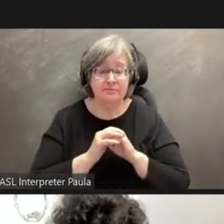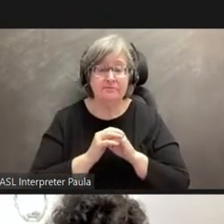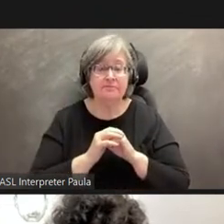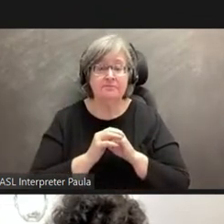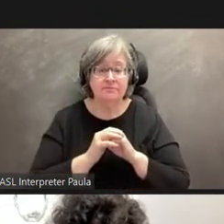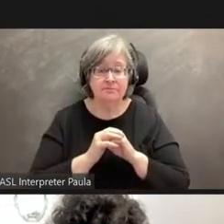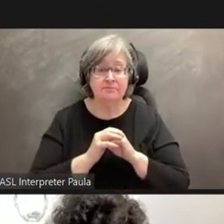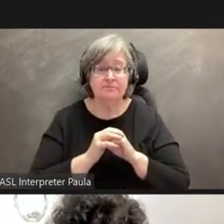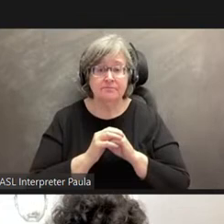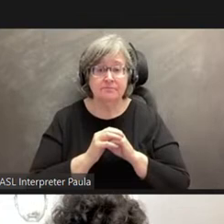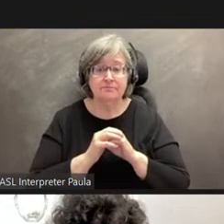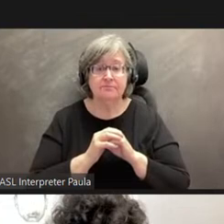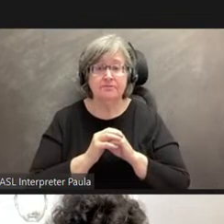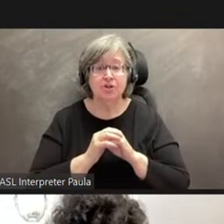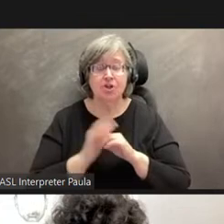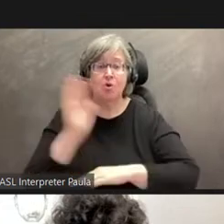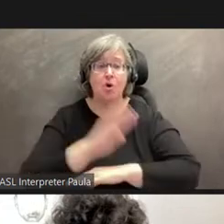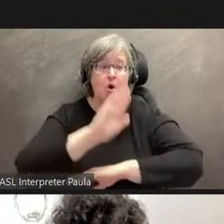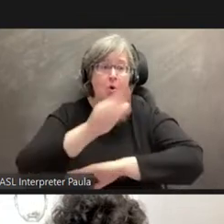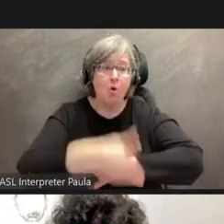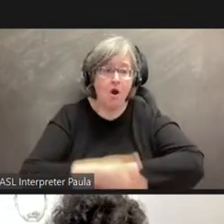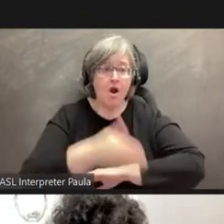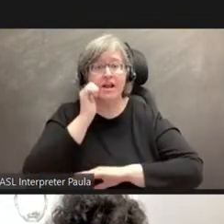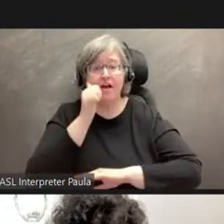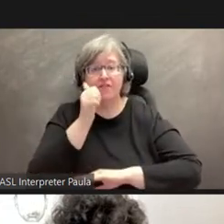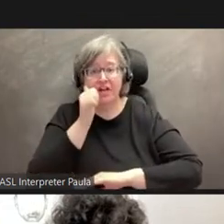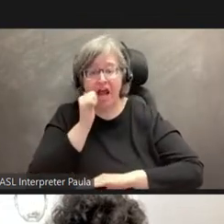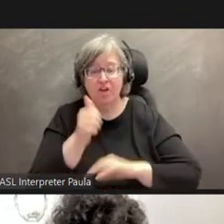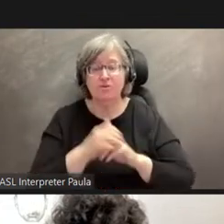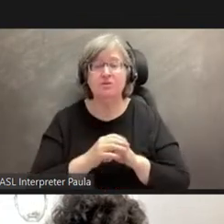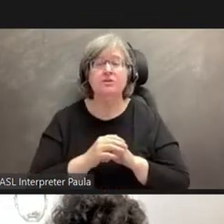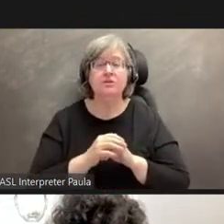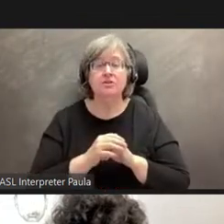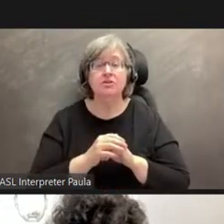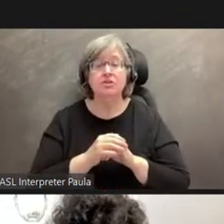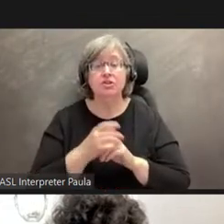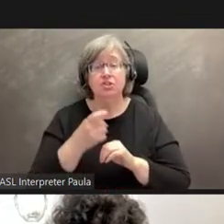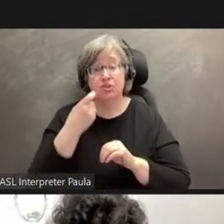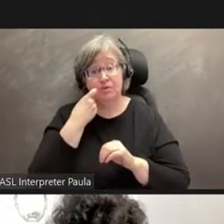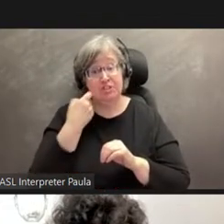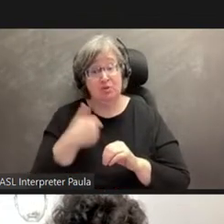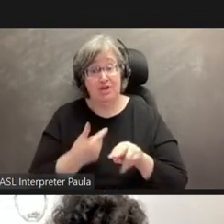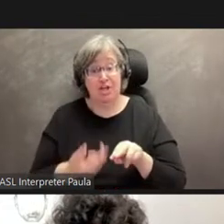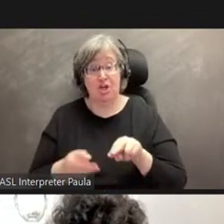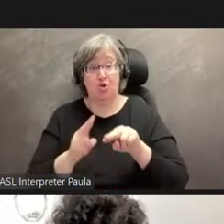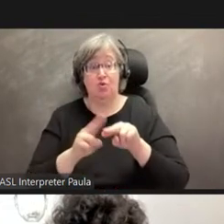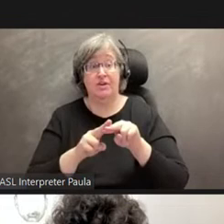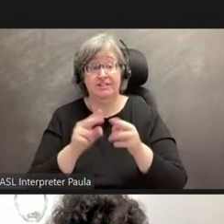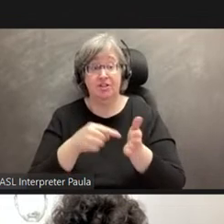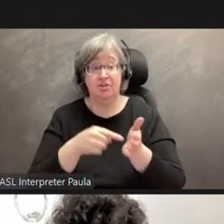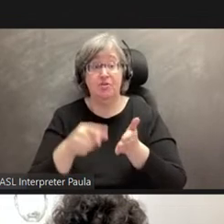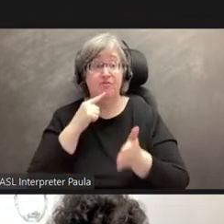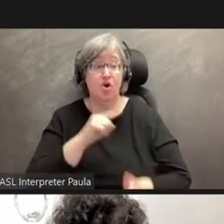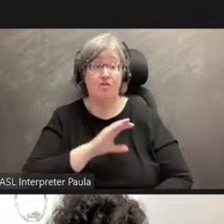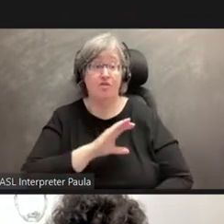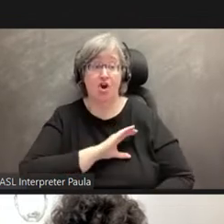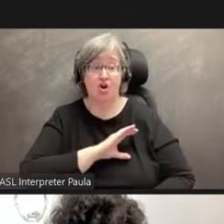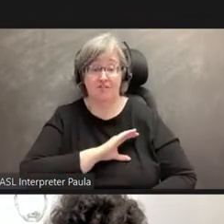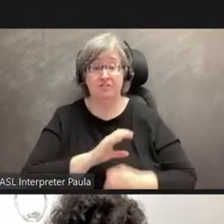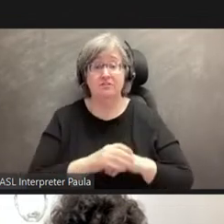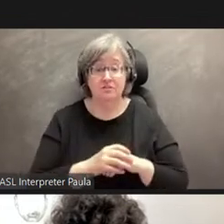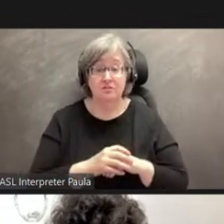and around the clock every day. And we recently increased the pay for the officers to make